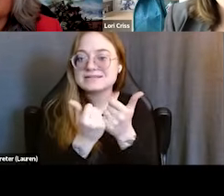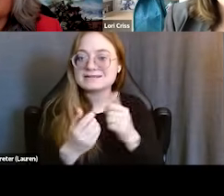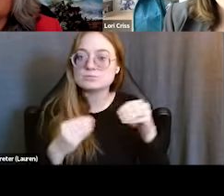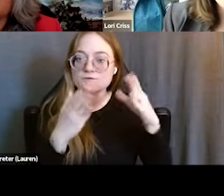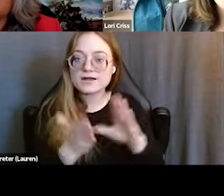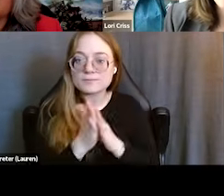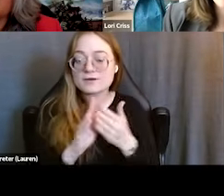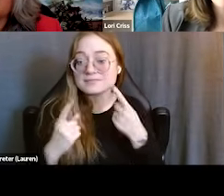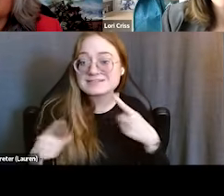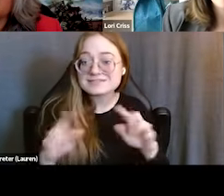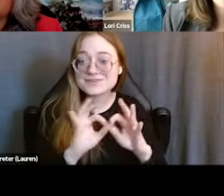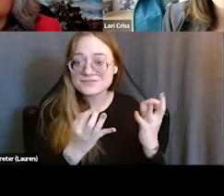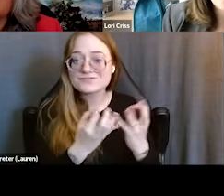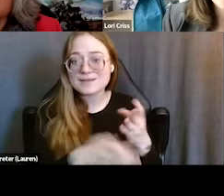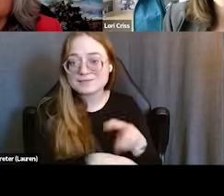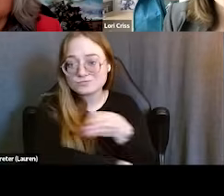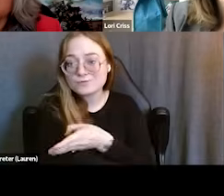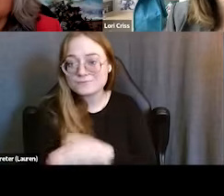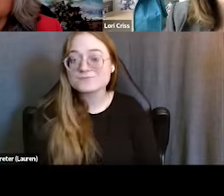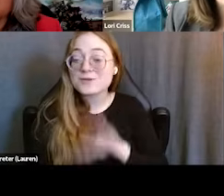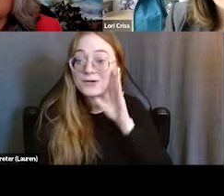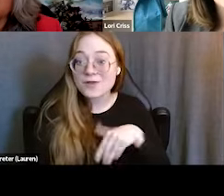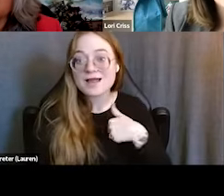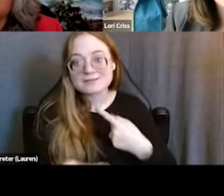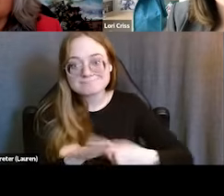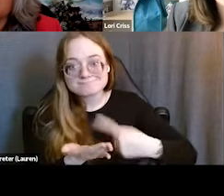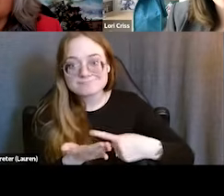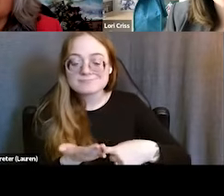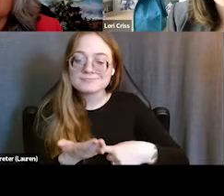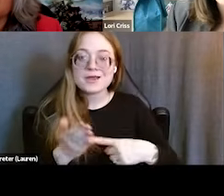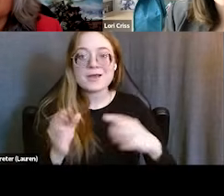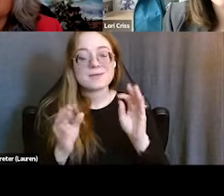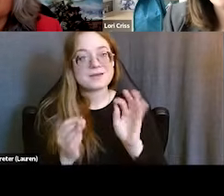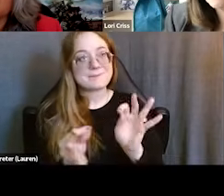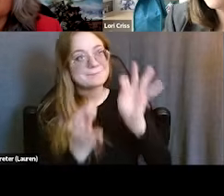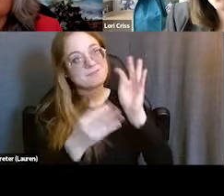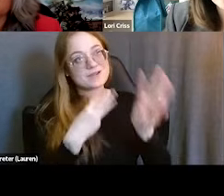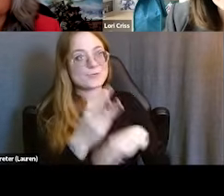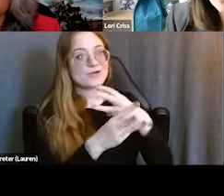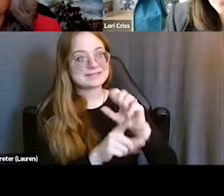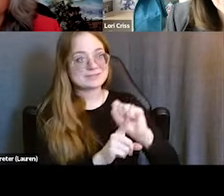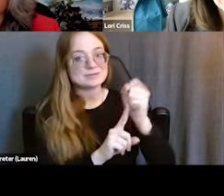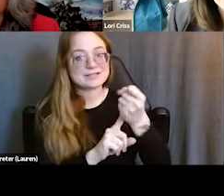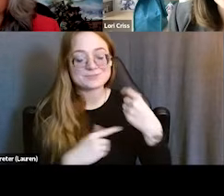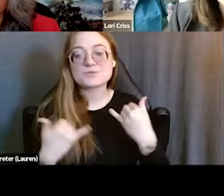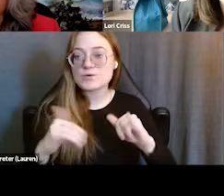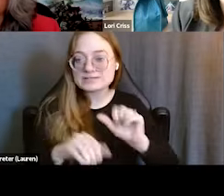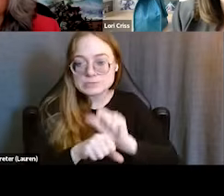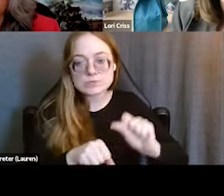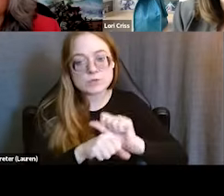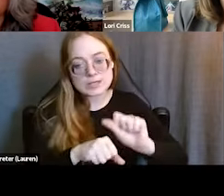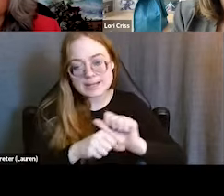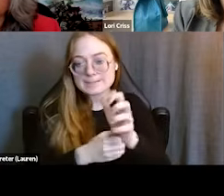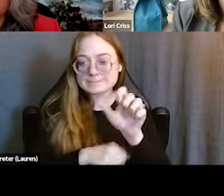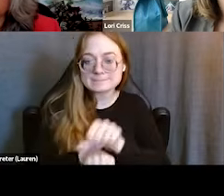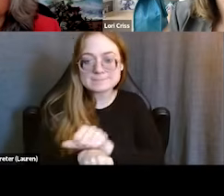outcomes. Now, I know that, you know, I'm talking about this in a very idealistic way. We're still working towards all of this. This is